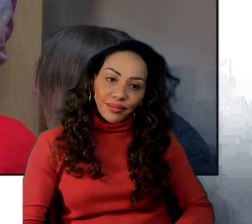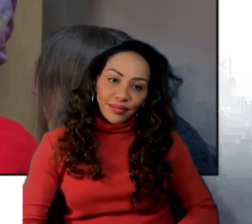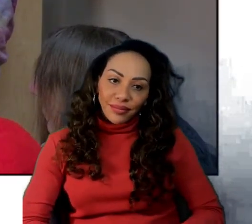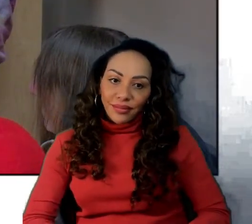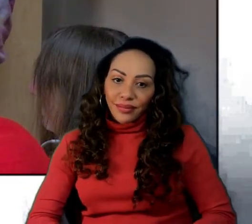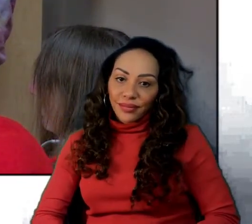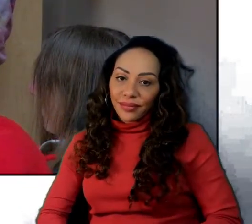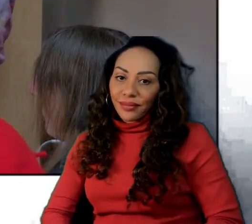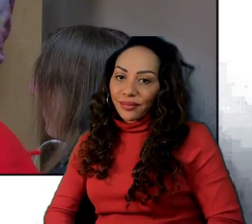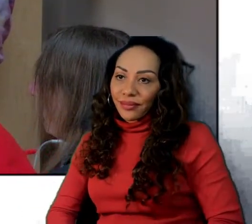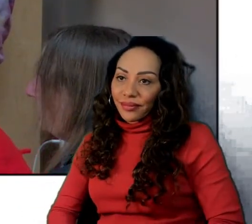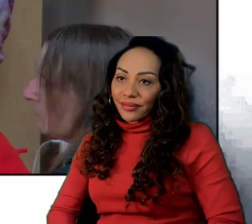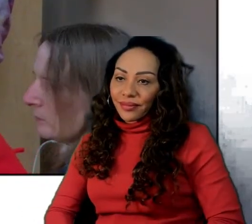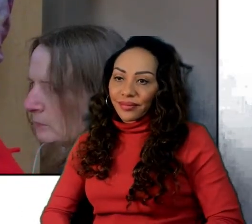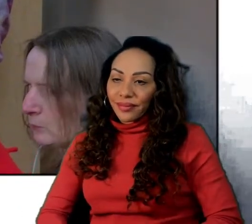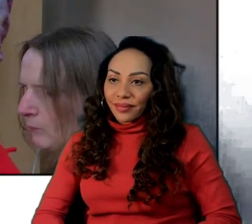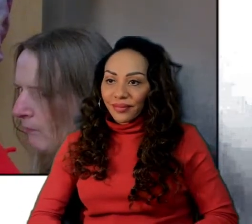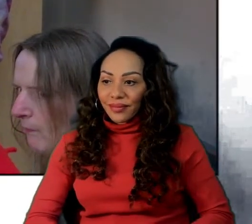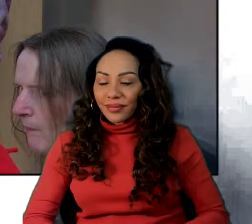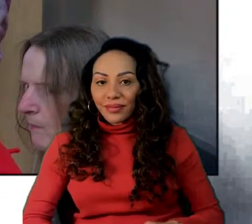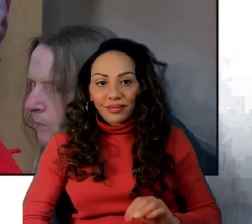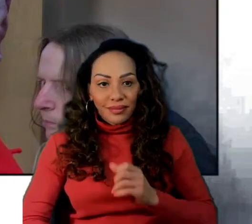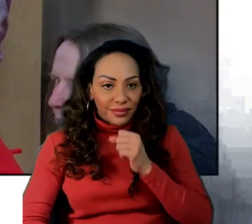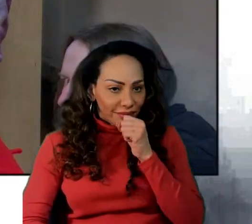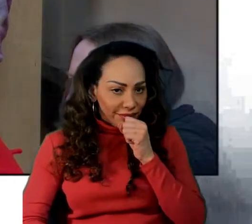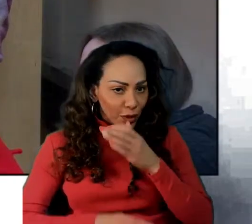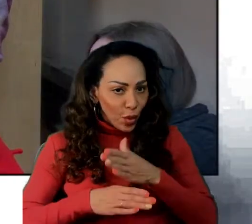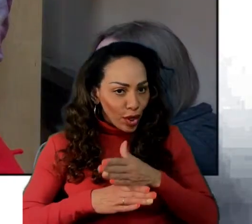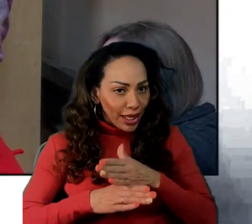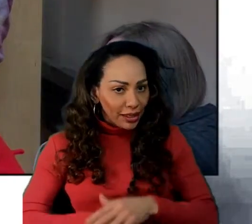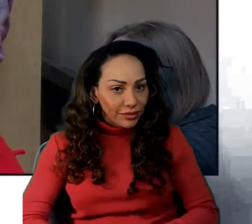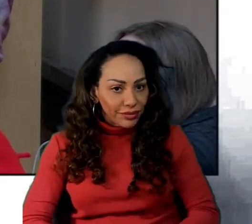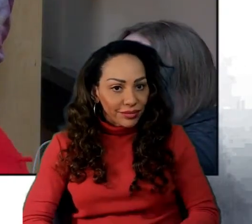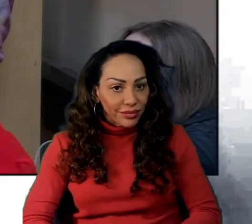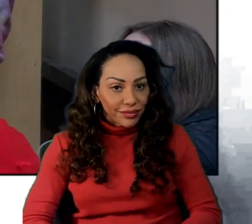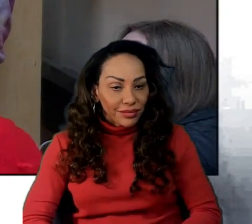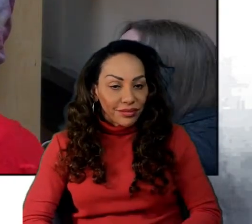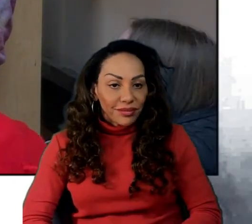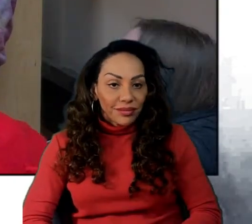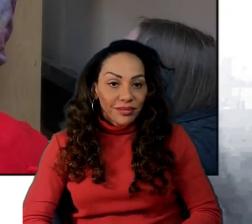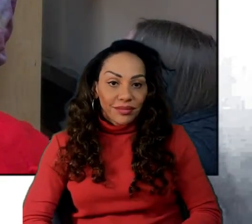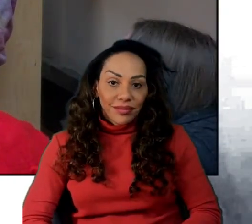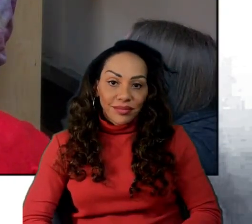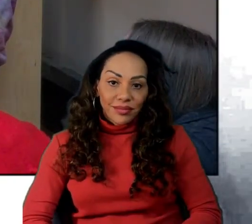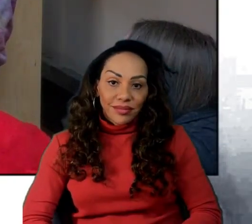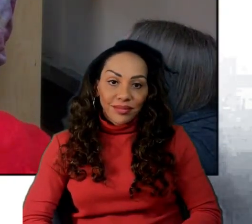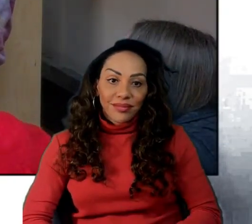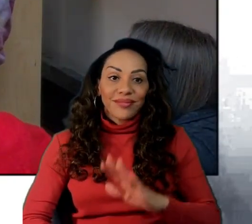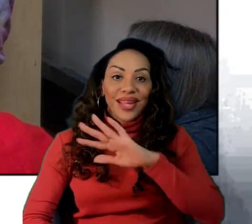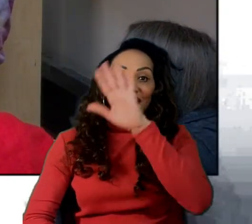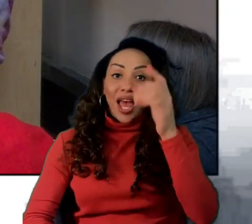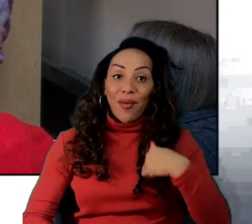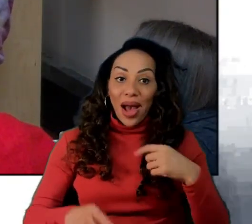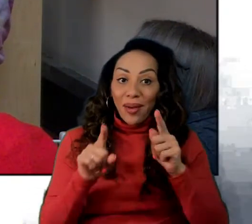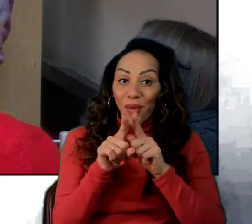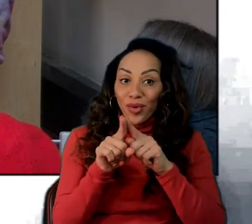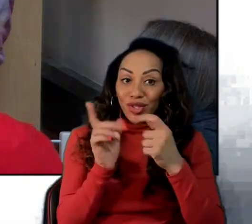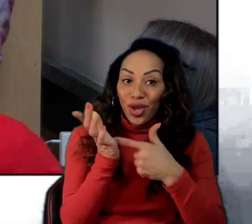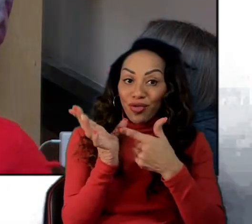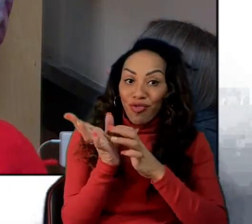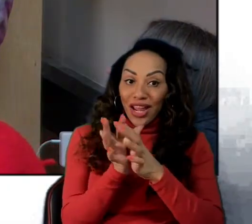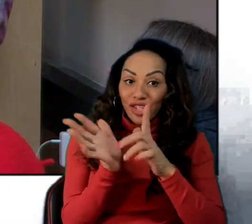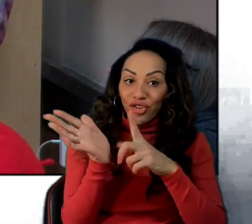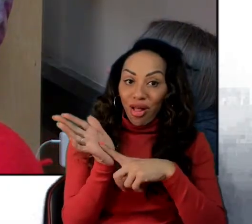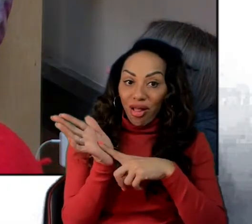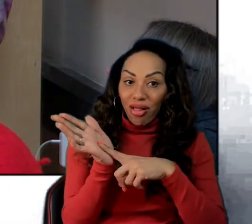Hello. Oh, can he? Does it work? Oh, people online. I'm also Rachel. Hello. You said